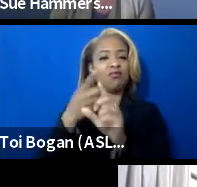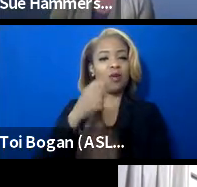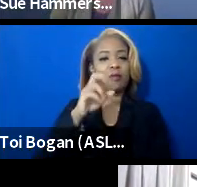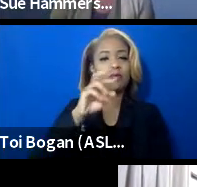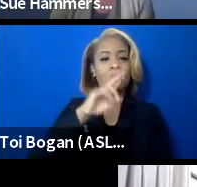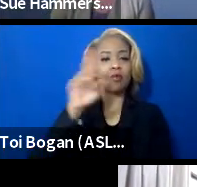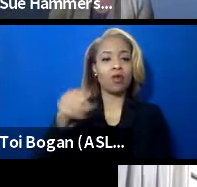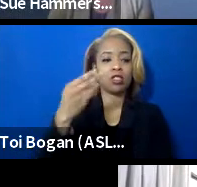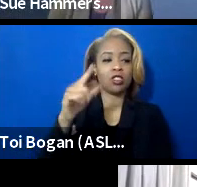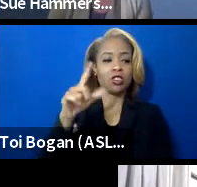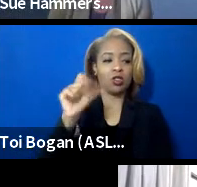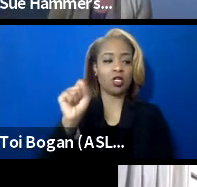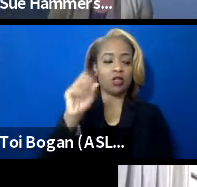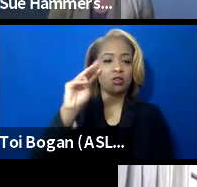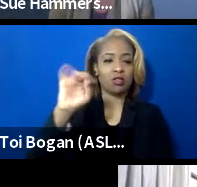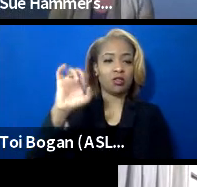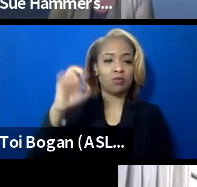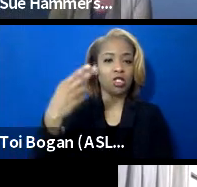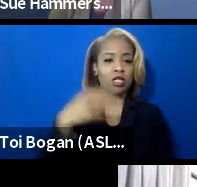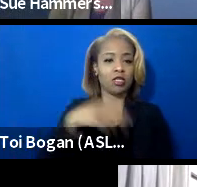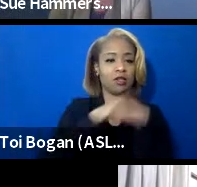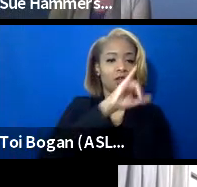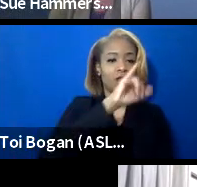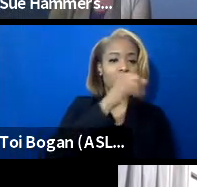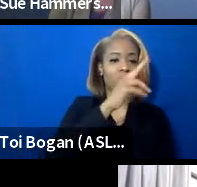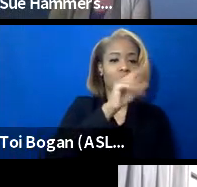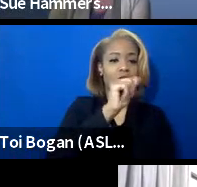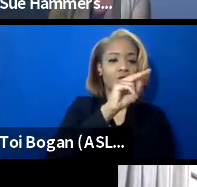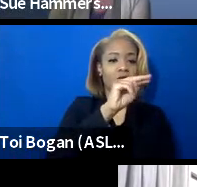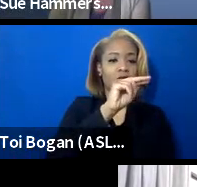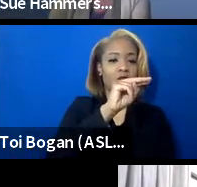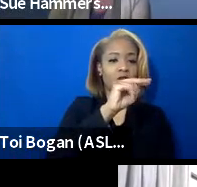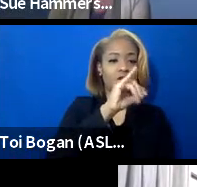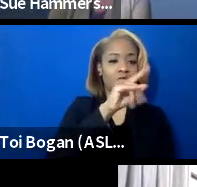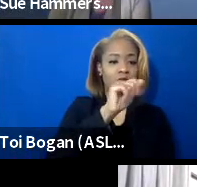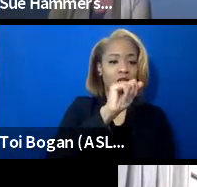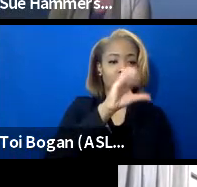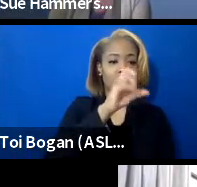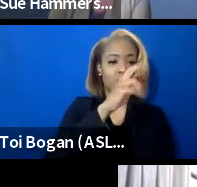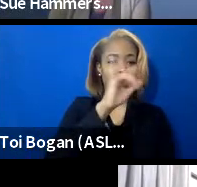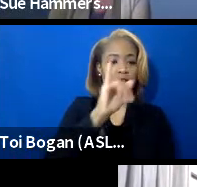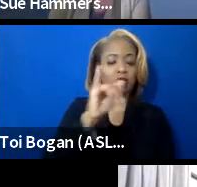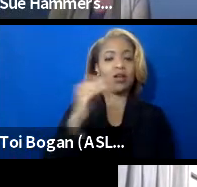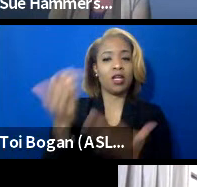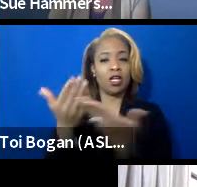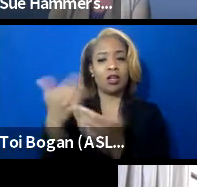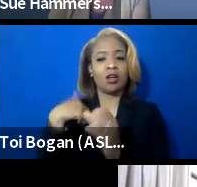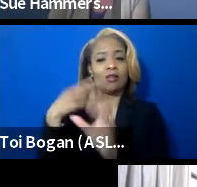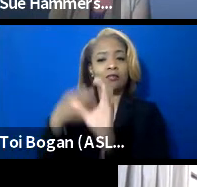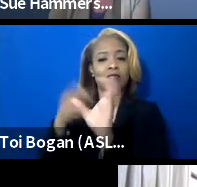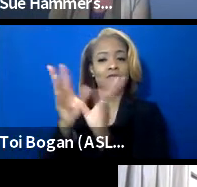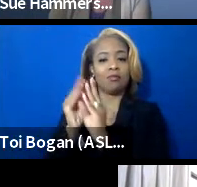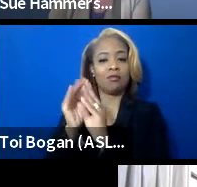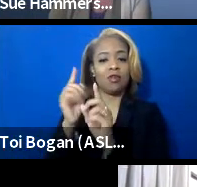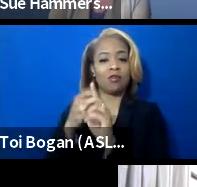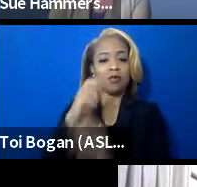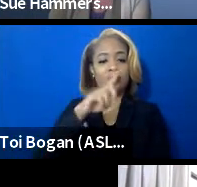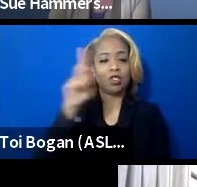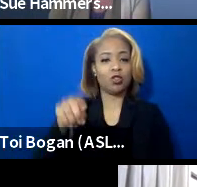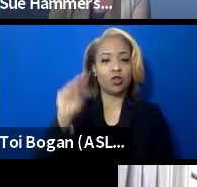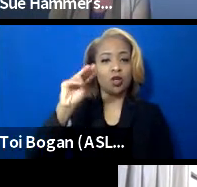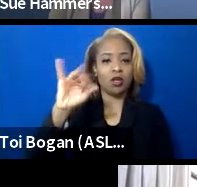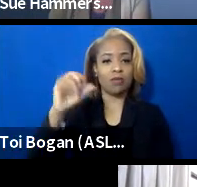Hills, Michigan. Juanita Curry. Present, and I'm attending the meeting from Detroit,